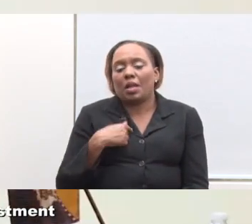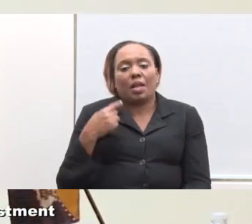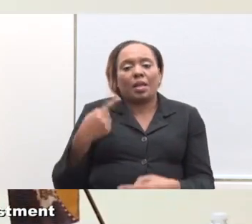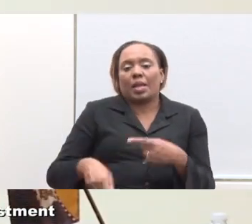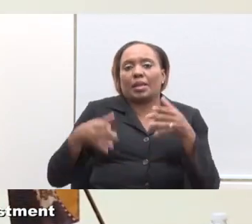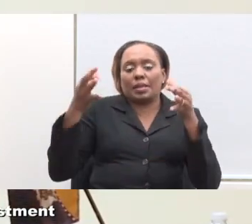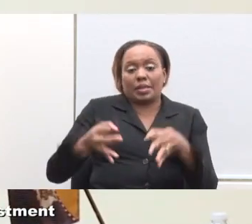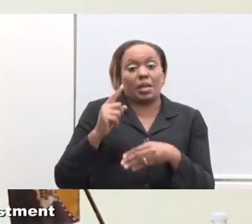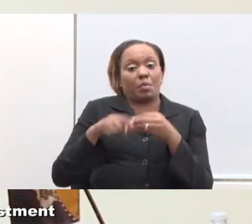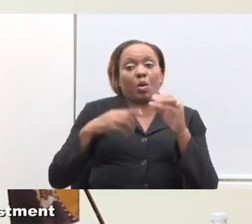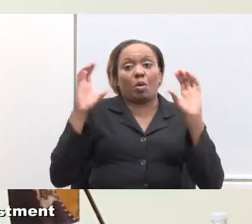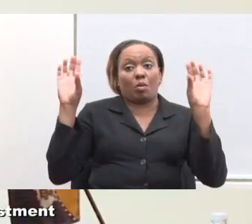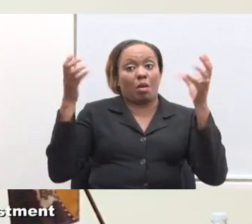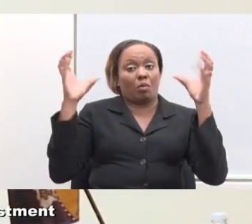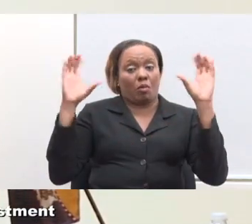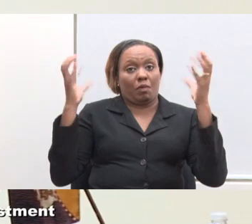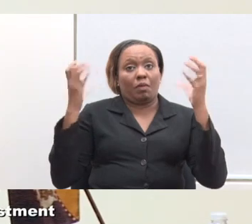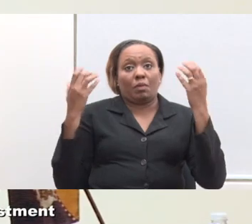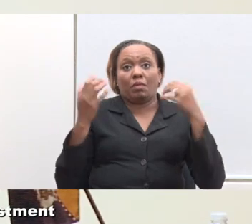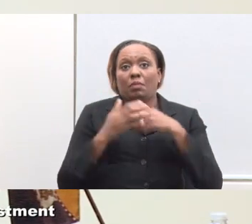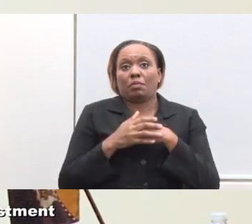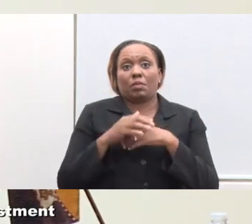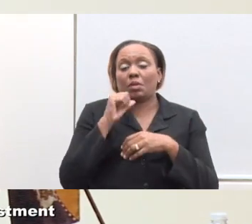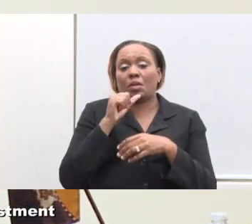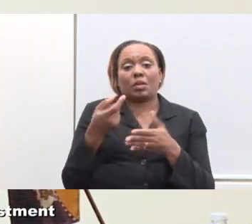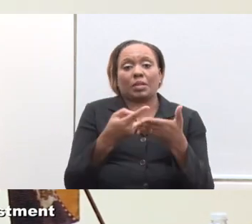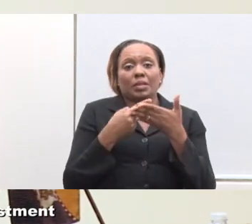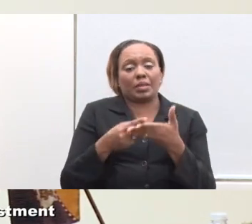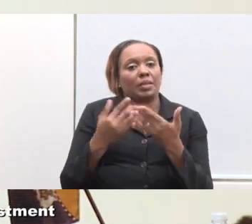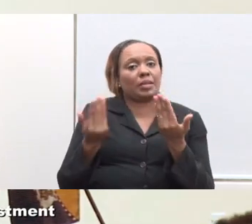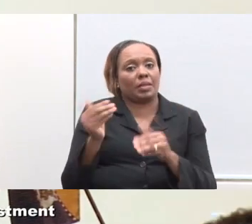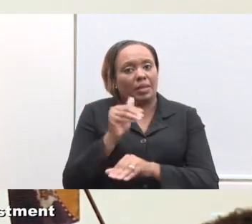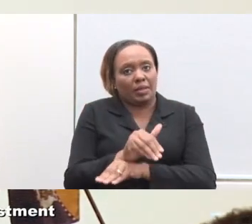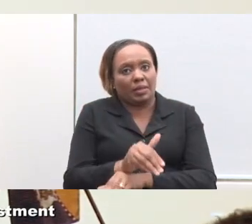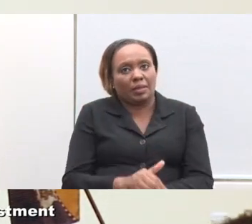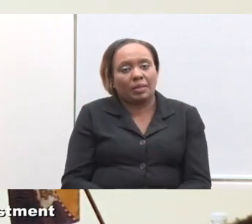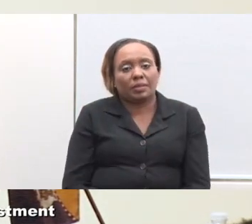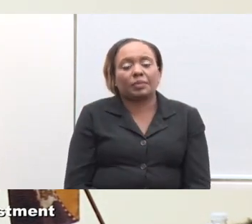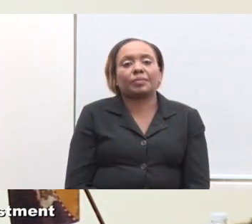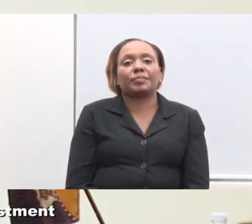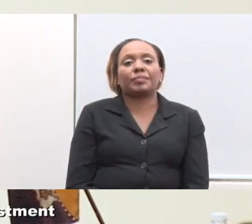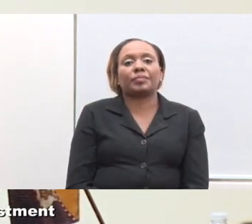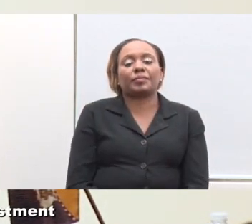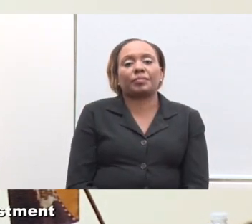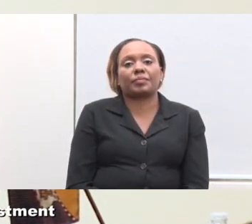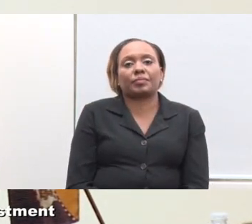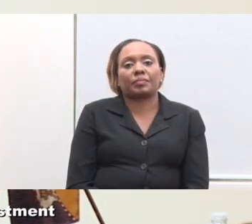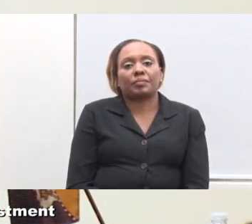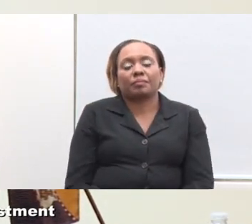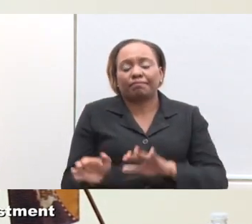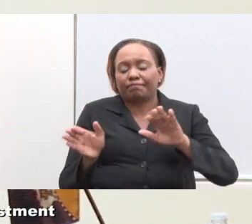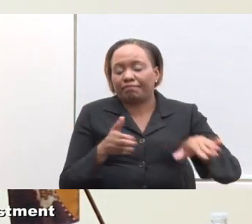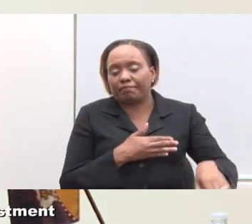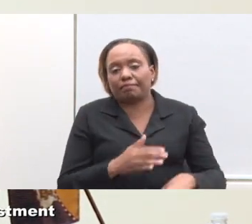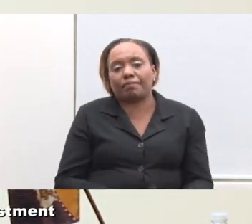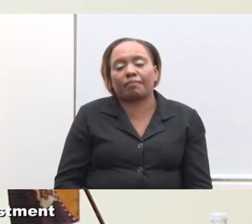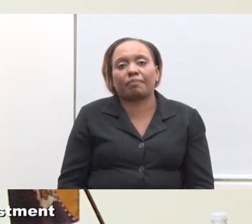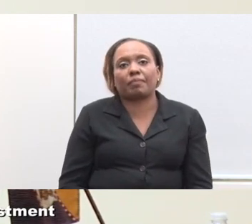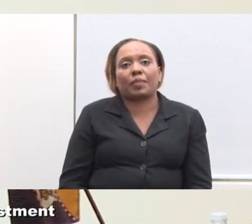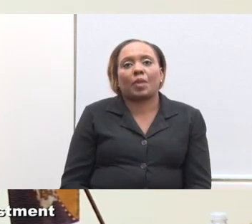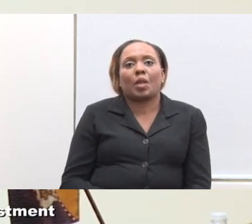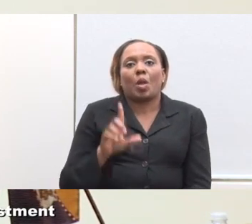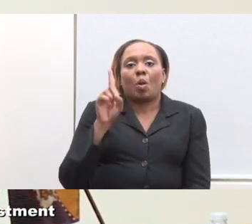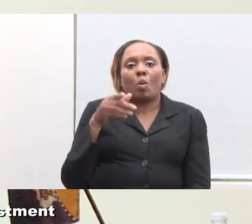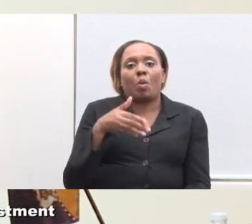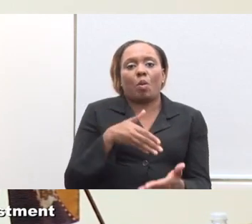We will await, but that is not a discussion for tonight. In the interim, however, my government will take $1 million from the